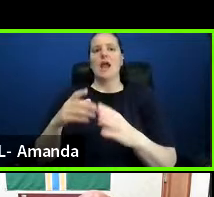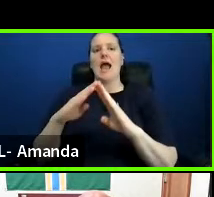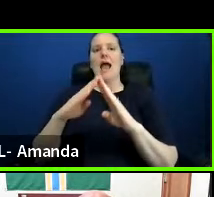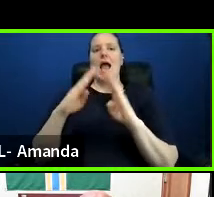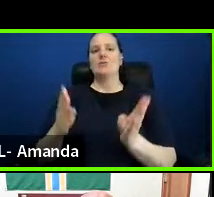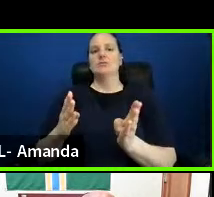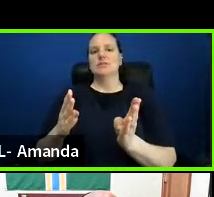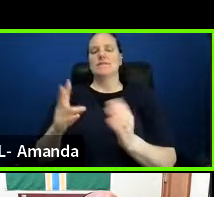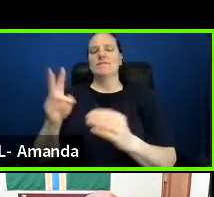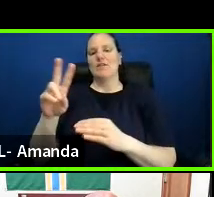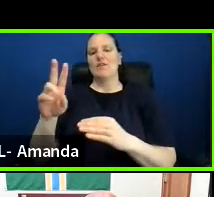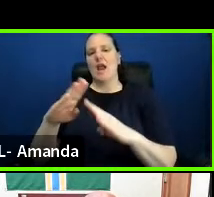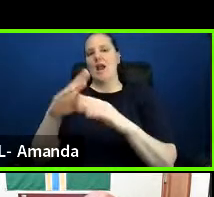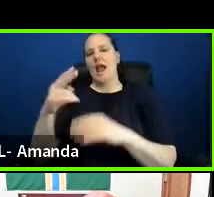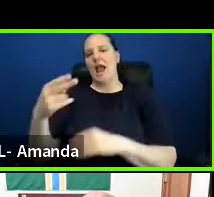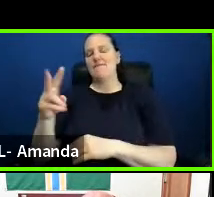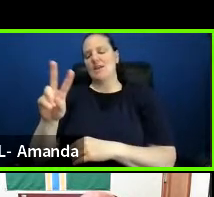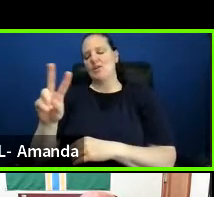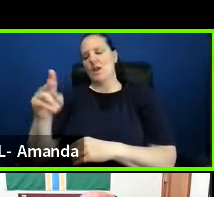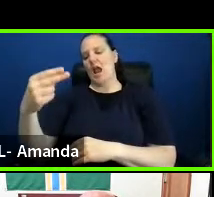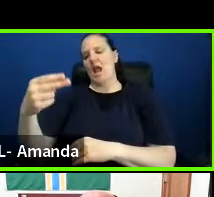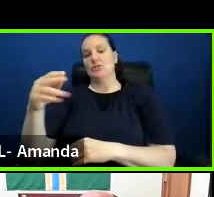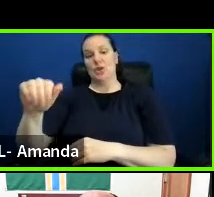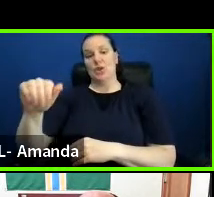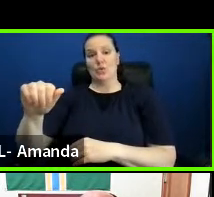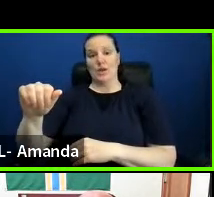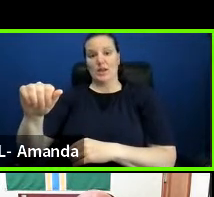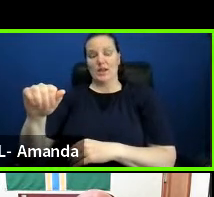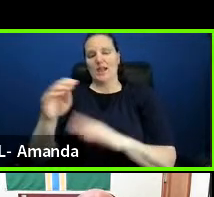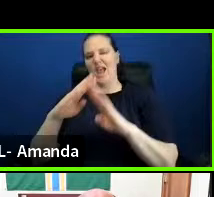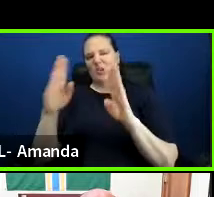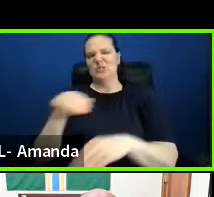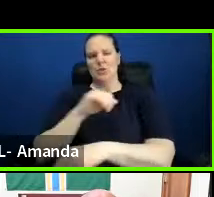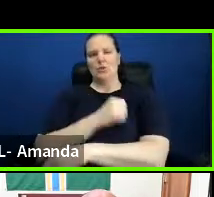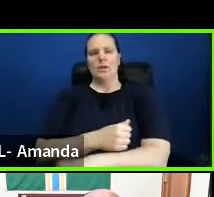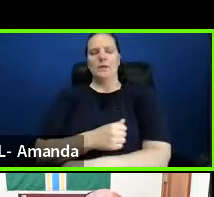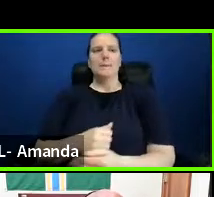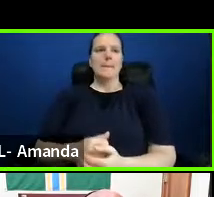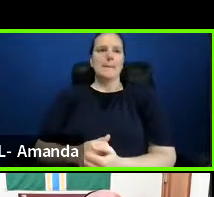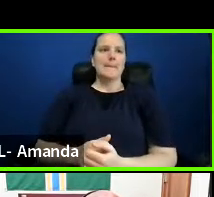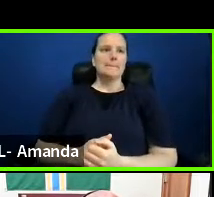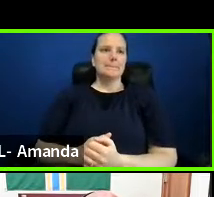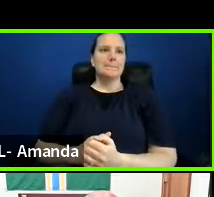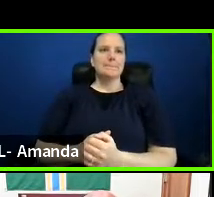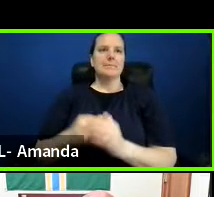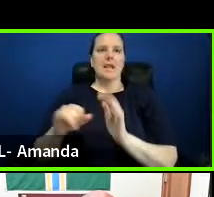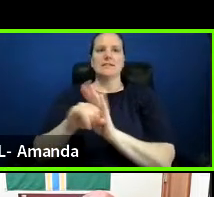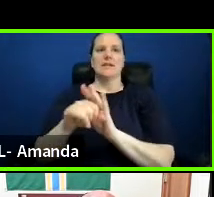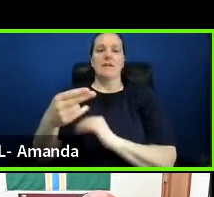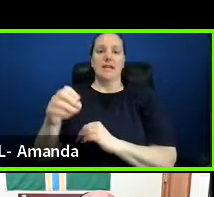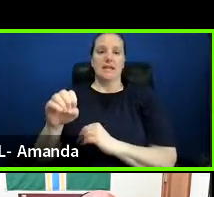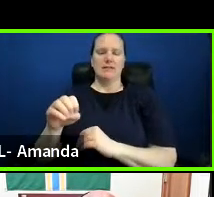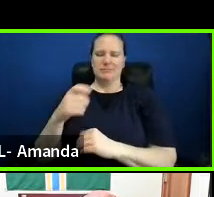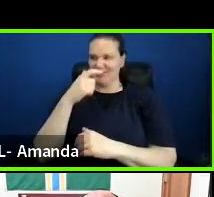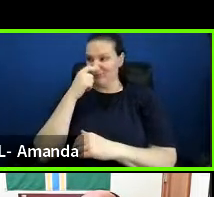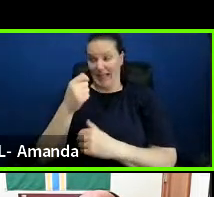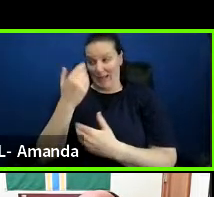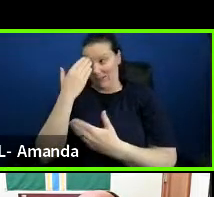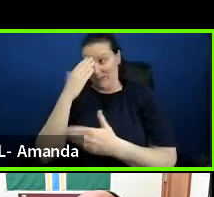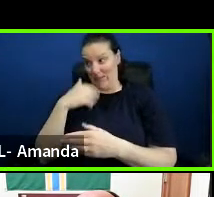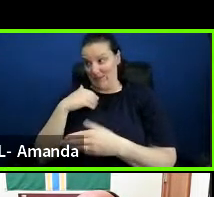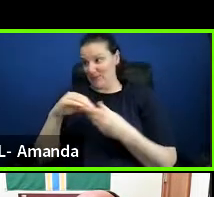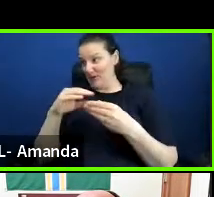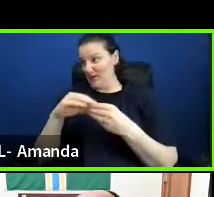he, him pronouns. Interesting question. I do not believe there is a story behind my name, but I